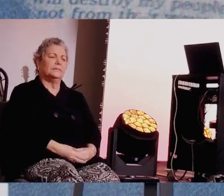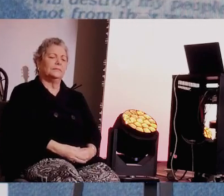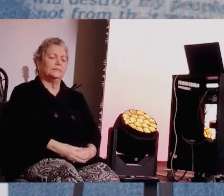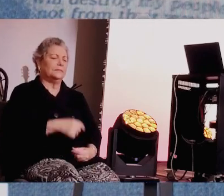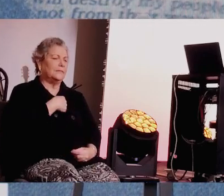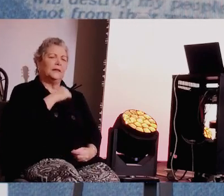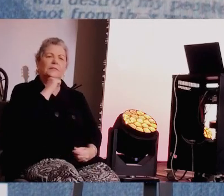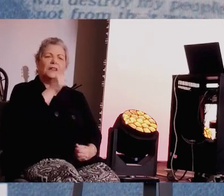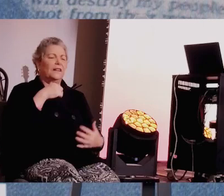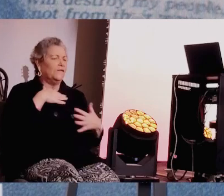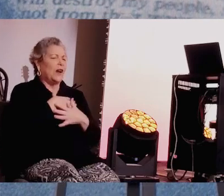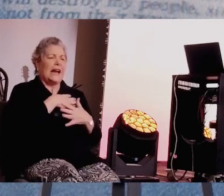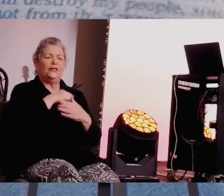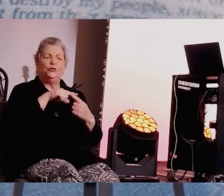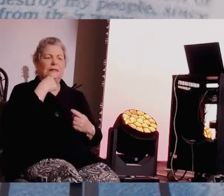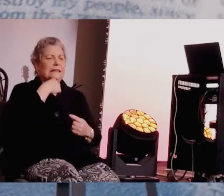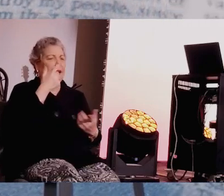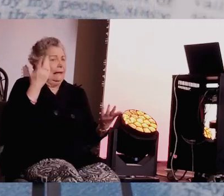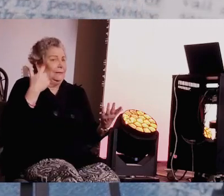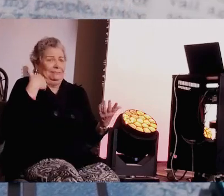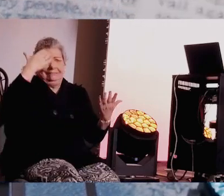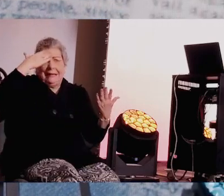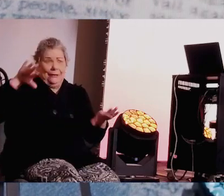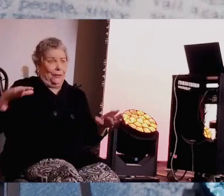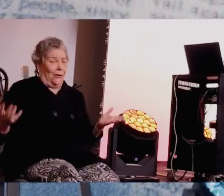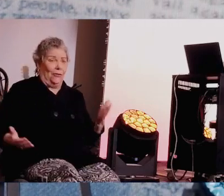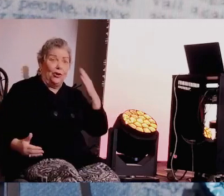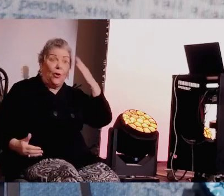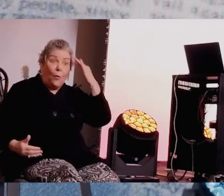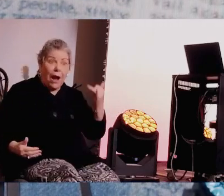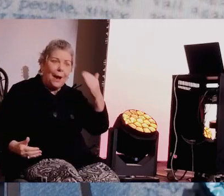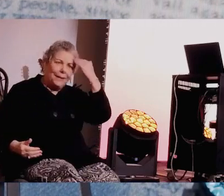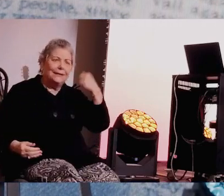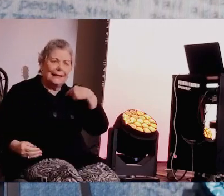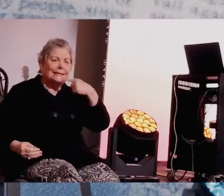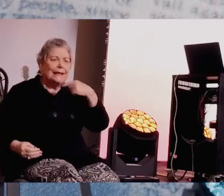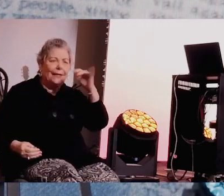I'm not afraid to say I don't know. You know why? Because I do it every day.